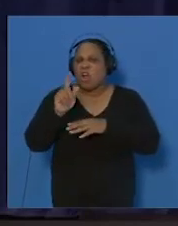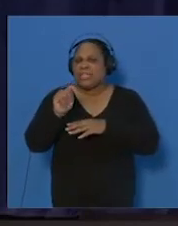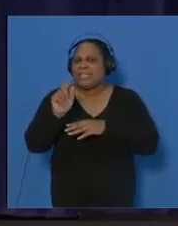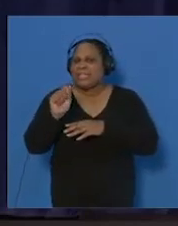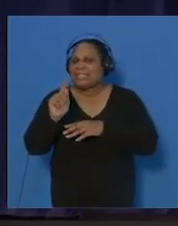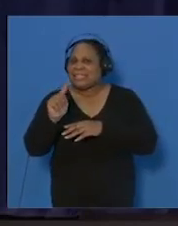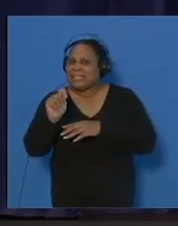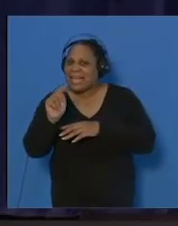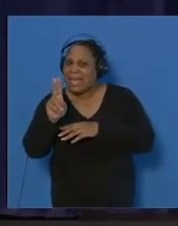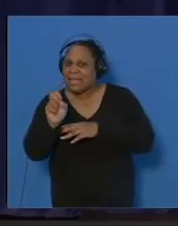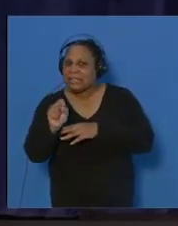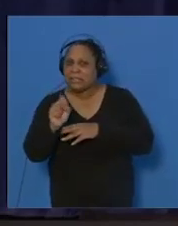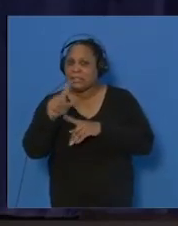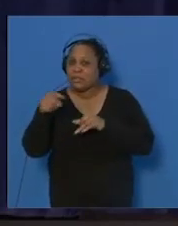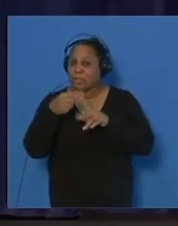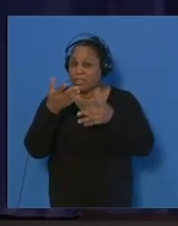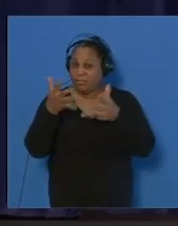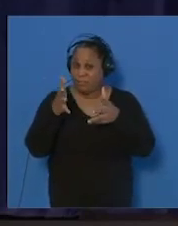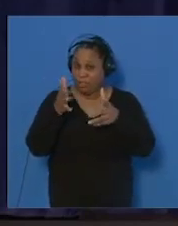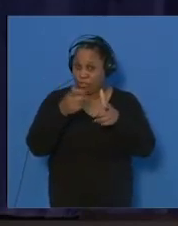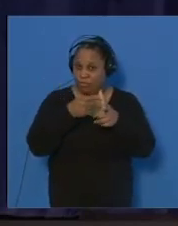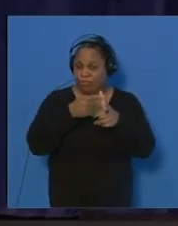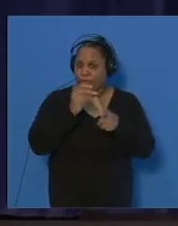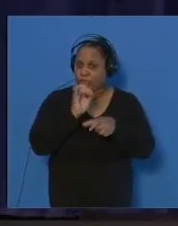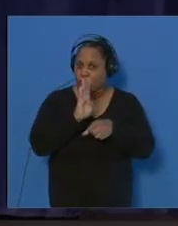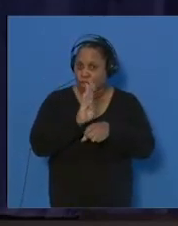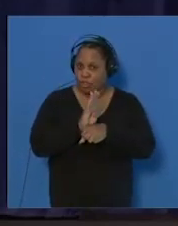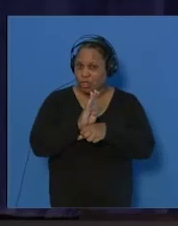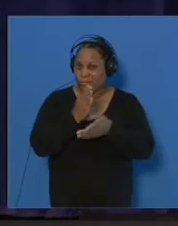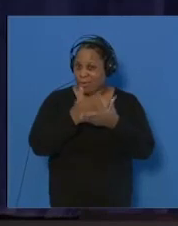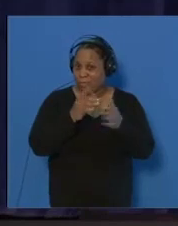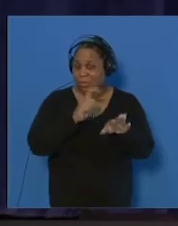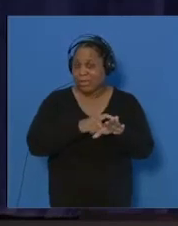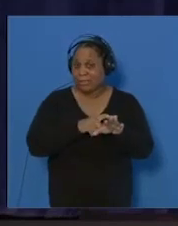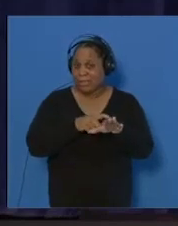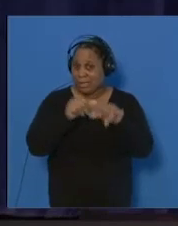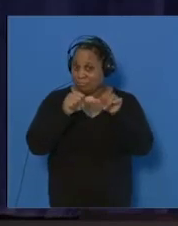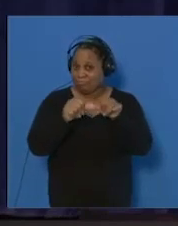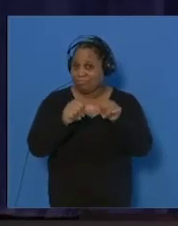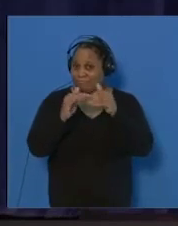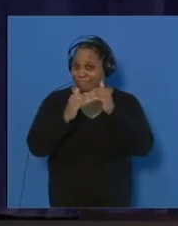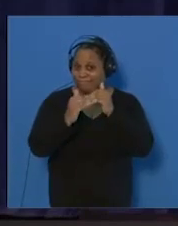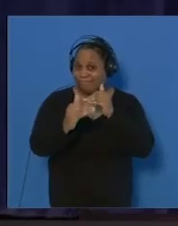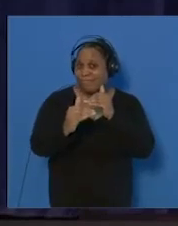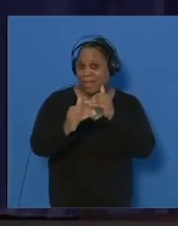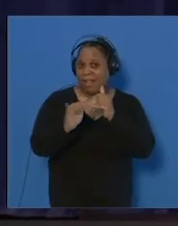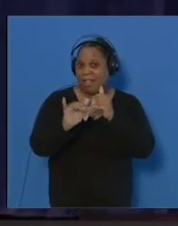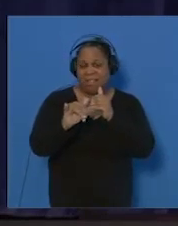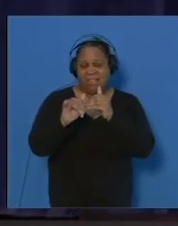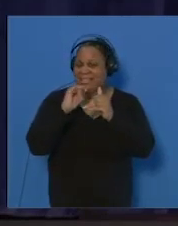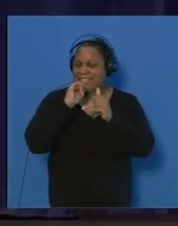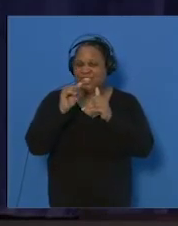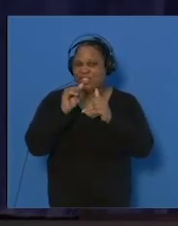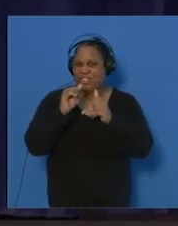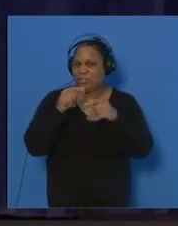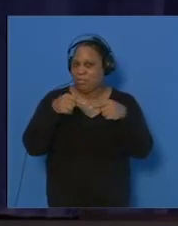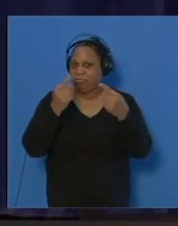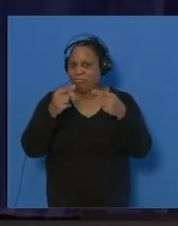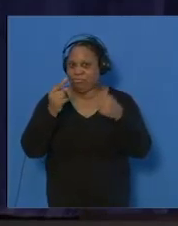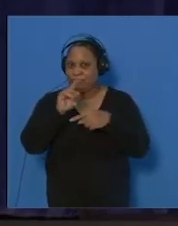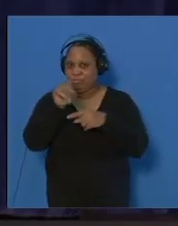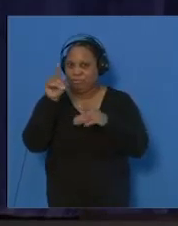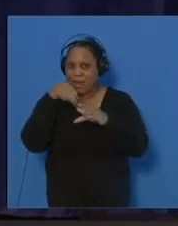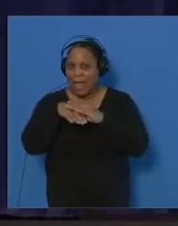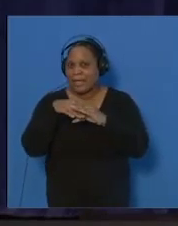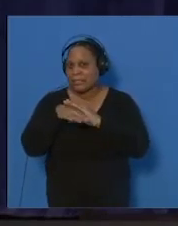when she finished her first job. So if she has a part-time job to sustain herself, that shouldn't be an impediment to her being able to